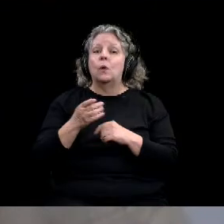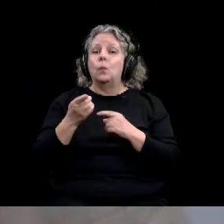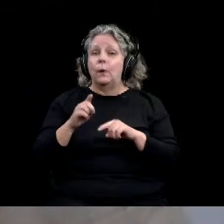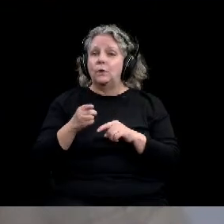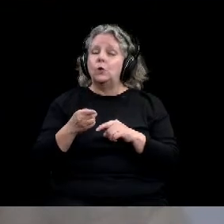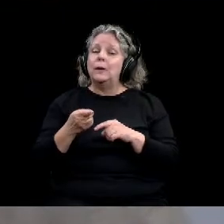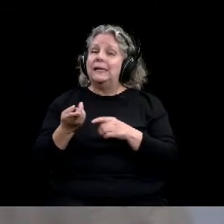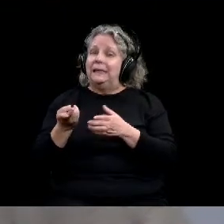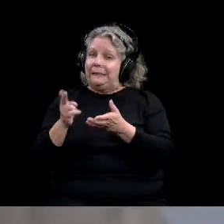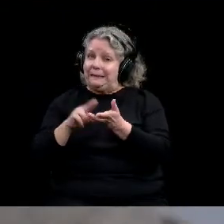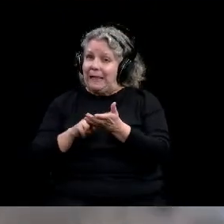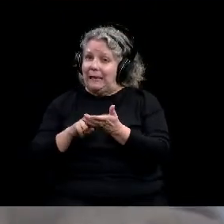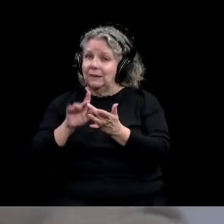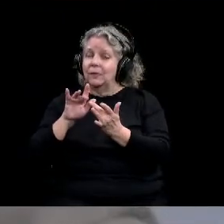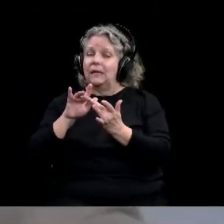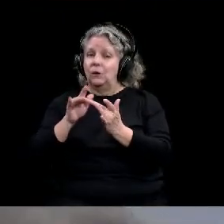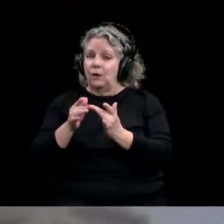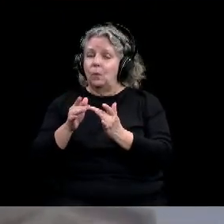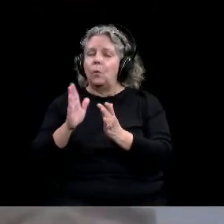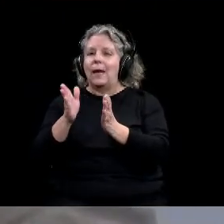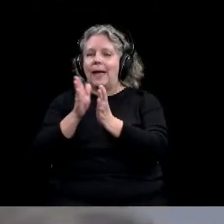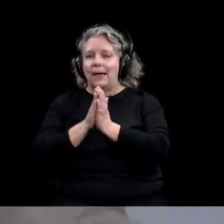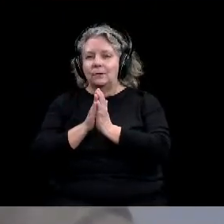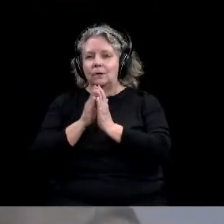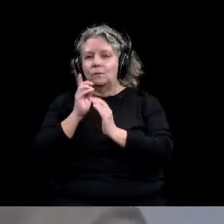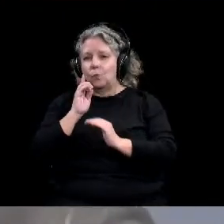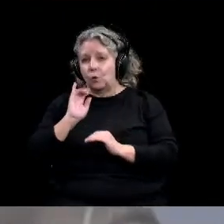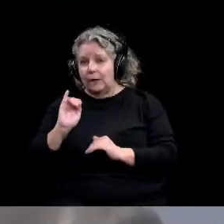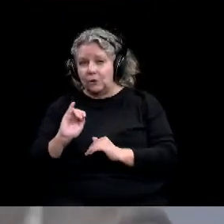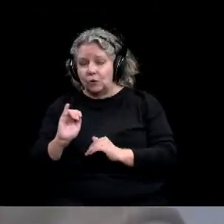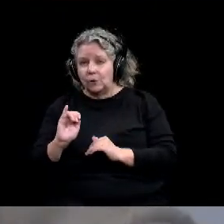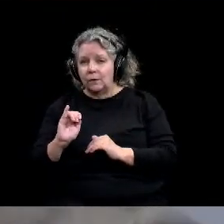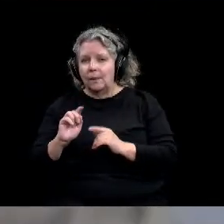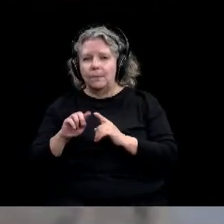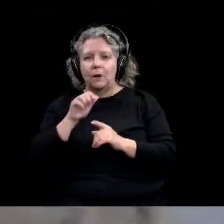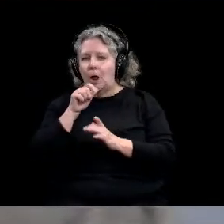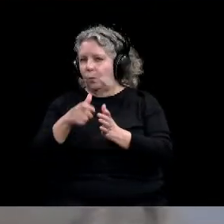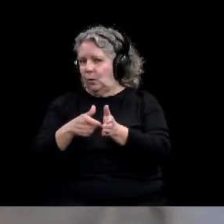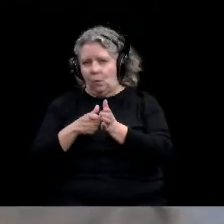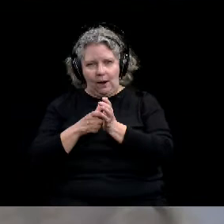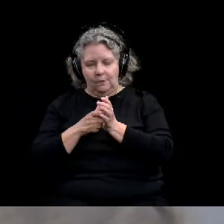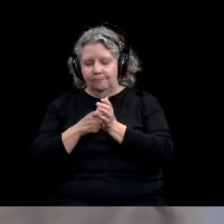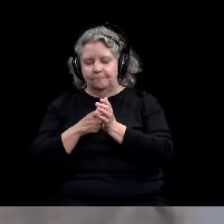by appointment. I will tell you that testing is